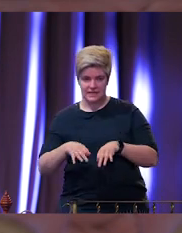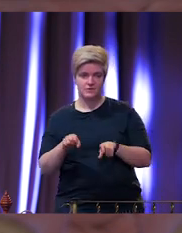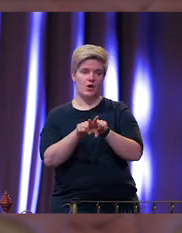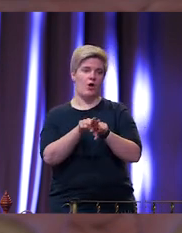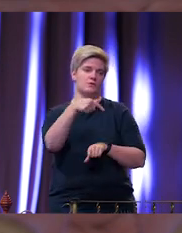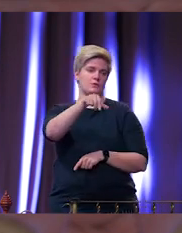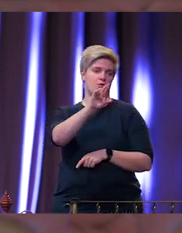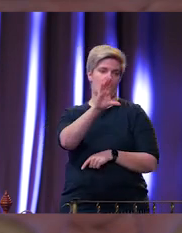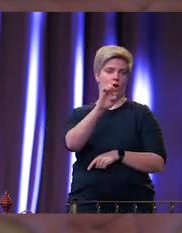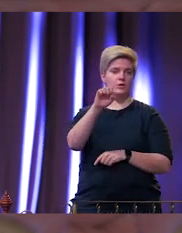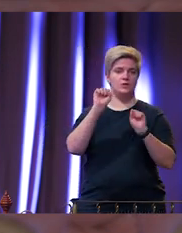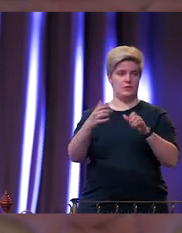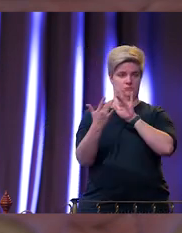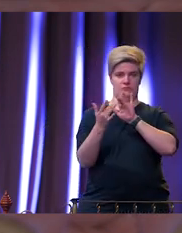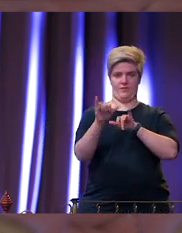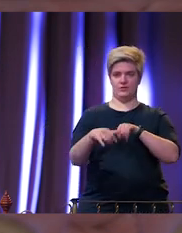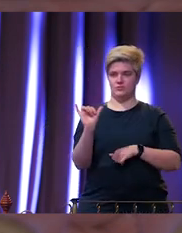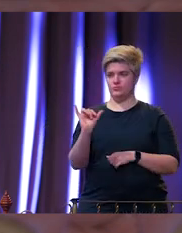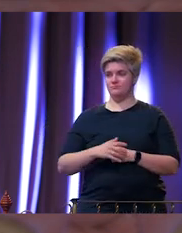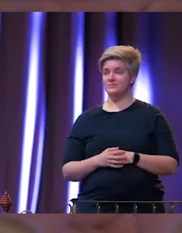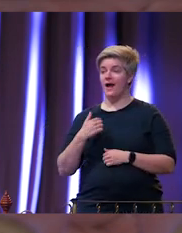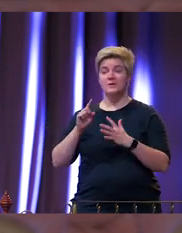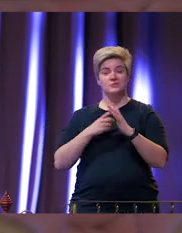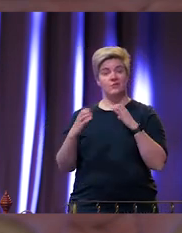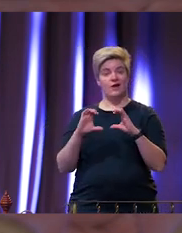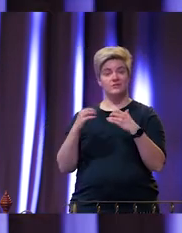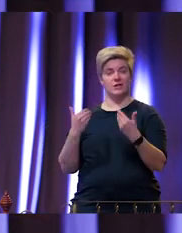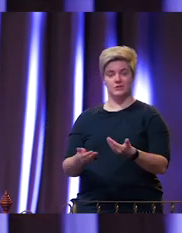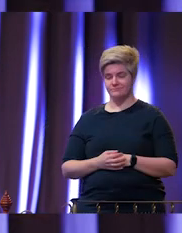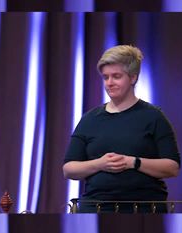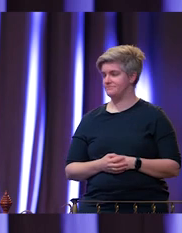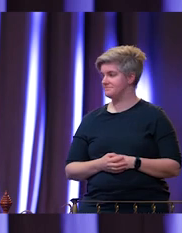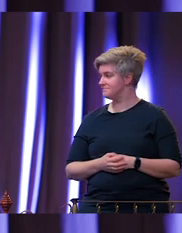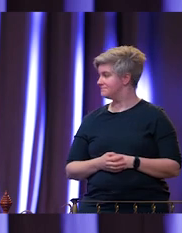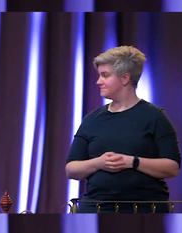so you can catch it that way. And so I'm going to start the conversation.